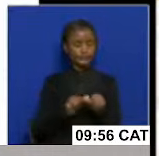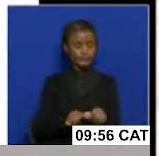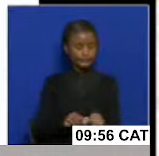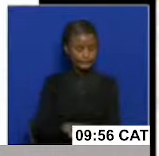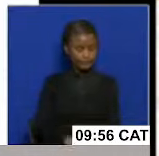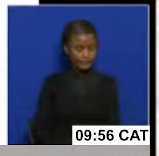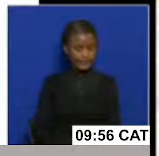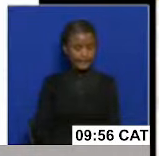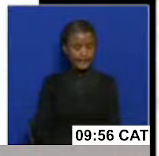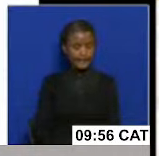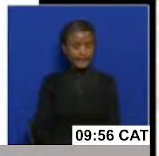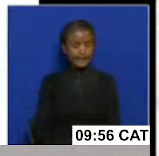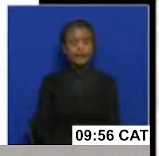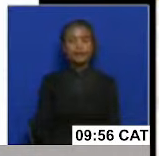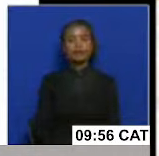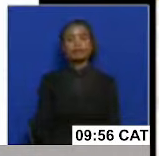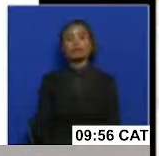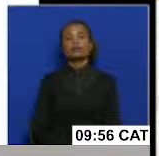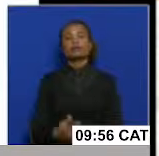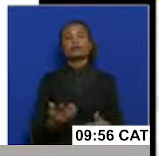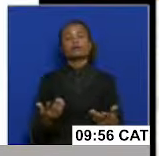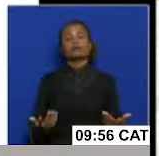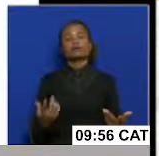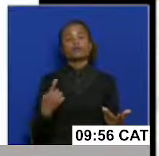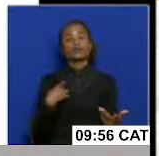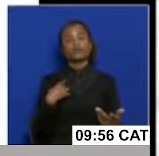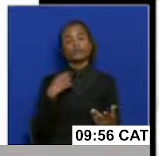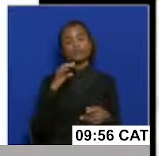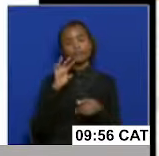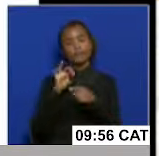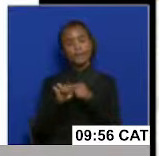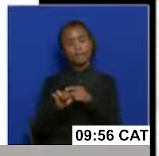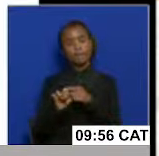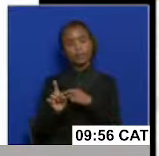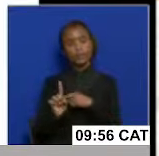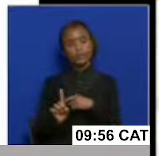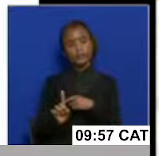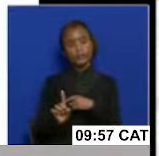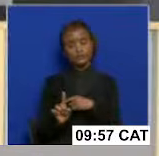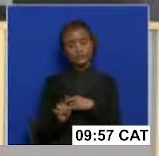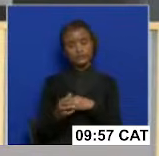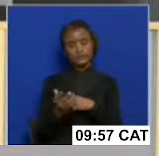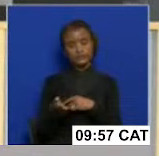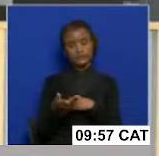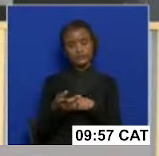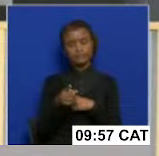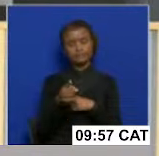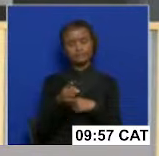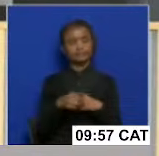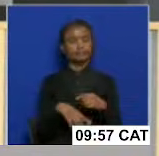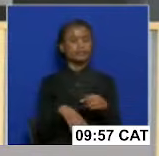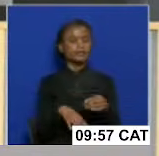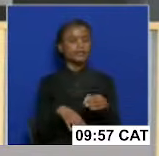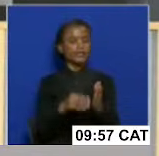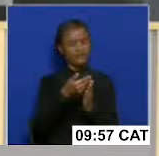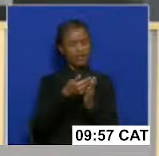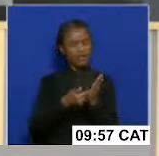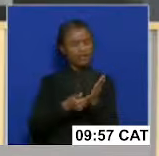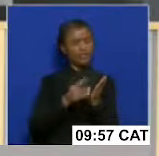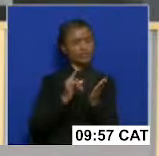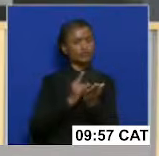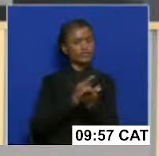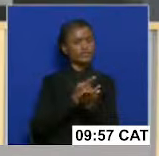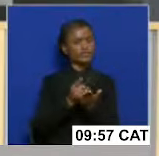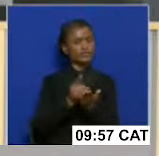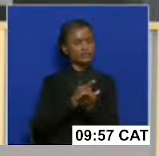we have noticed that the chats that you will be dealing with later